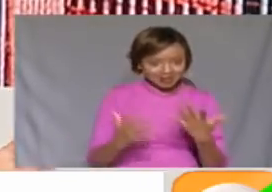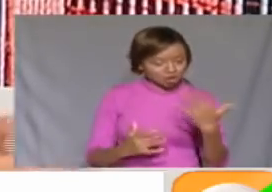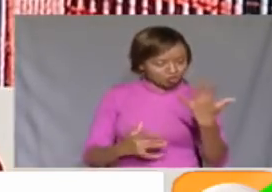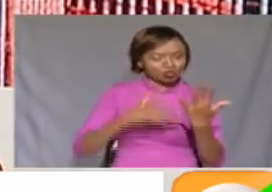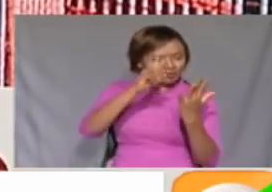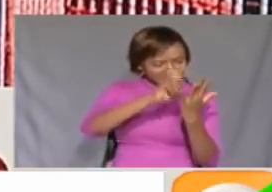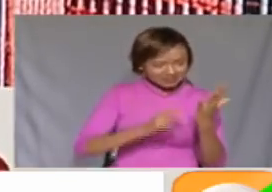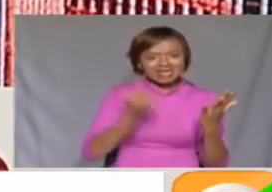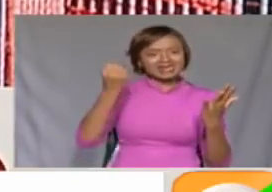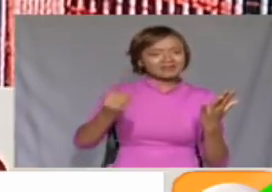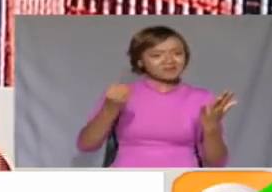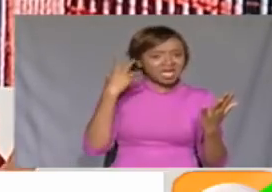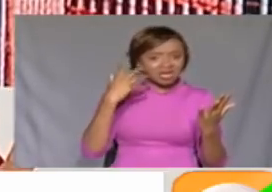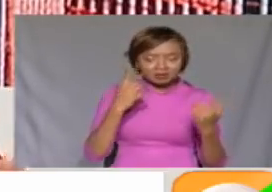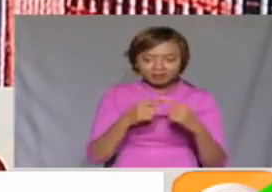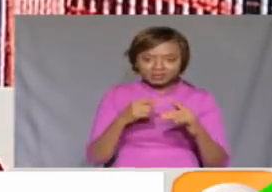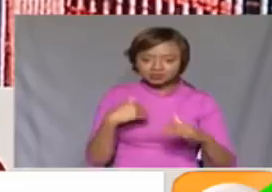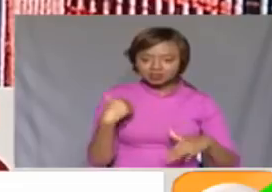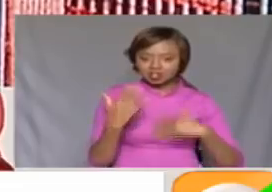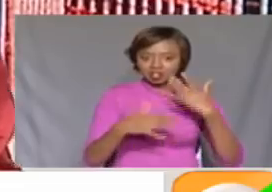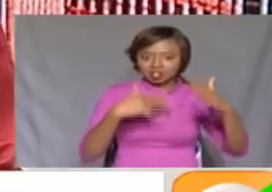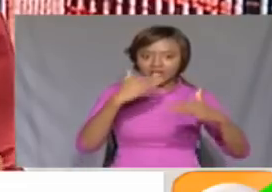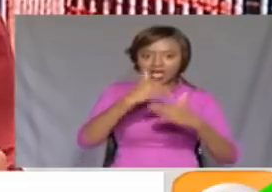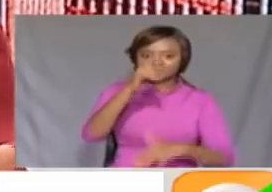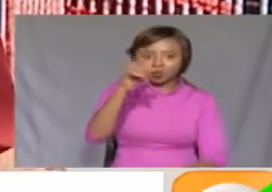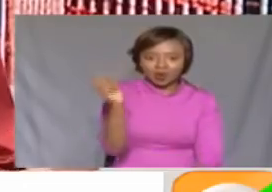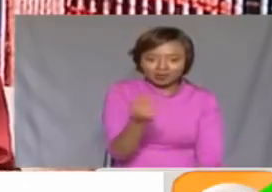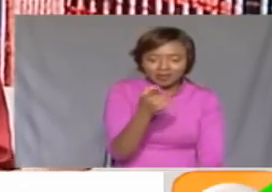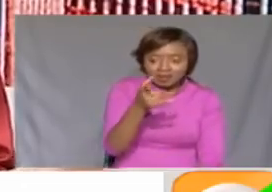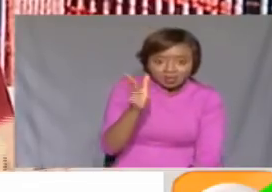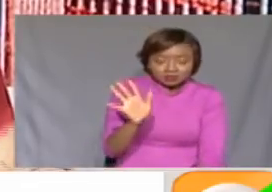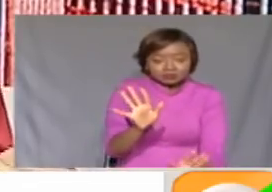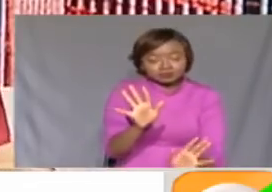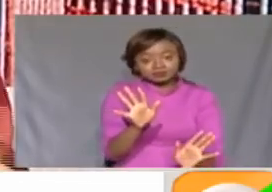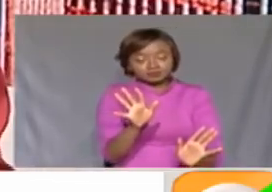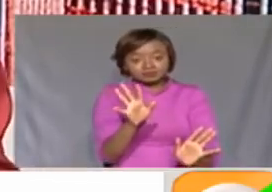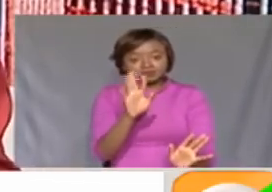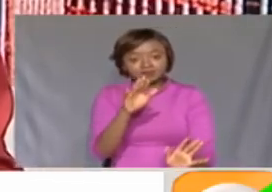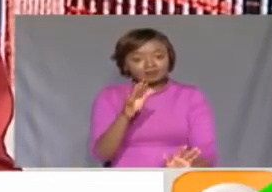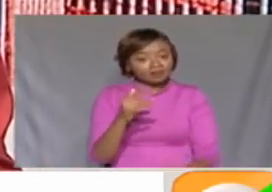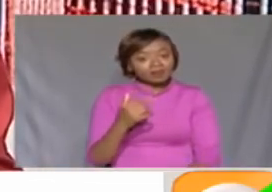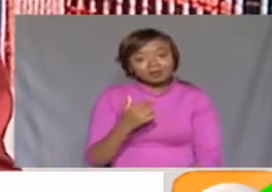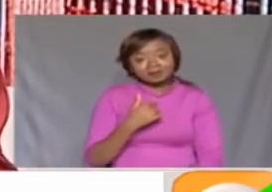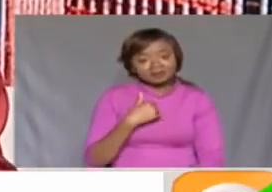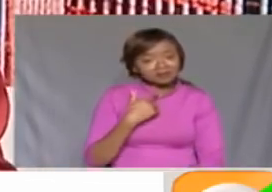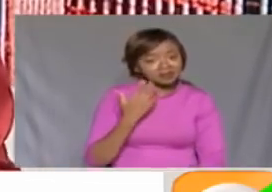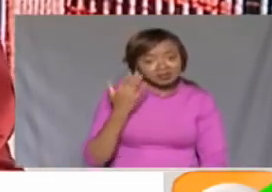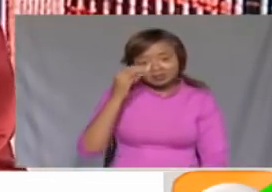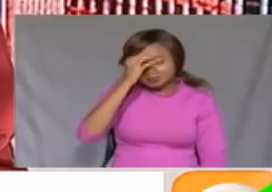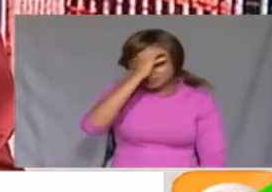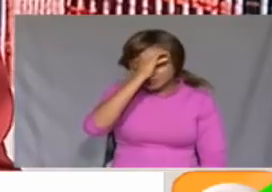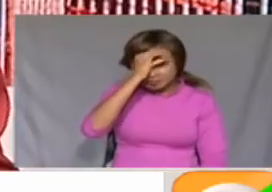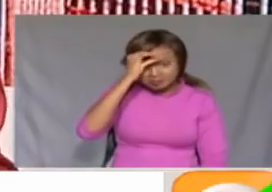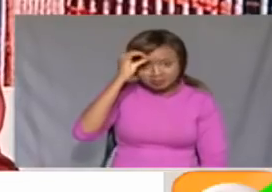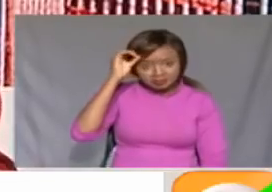now he comes barely a month and something later to say that he wants to pull